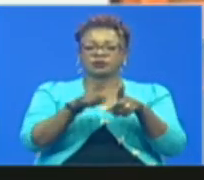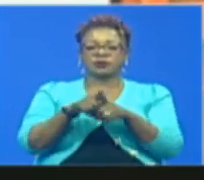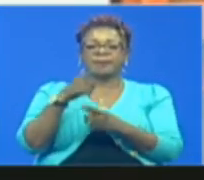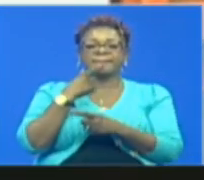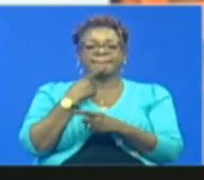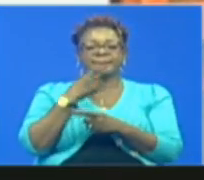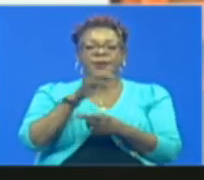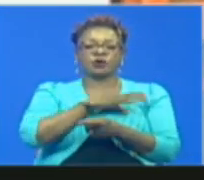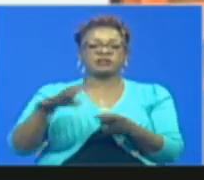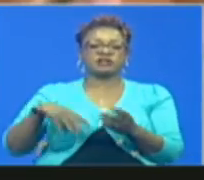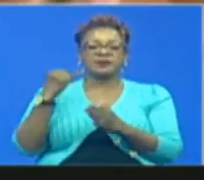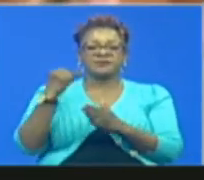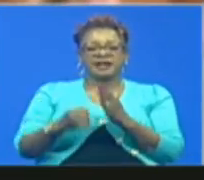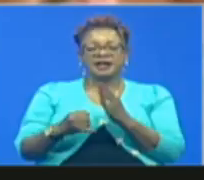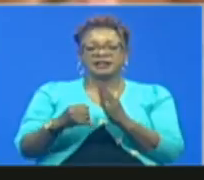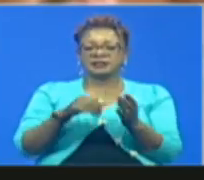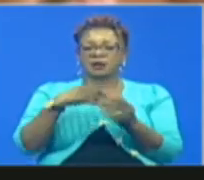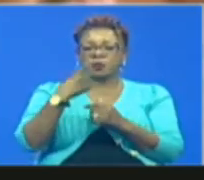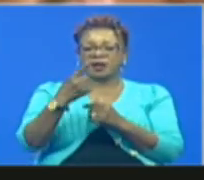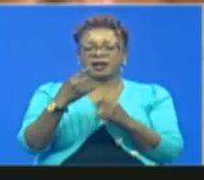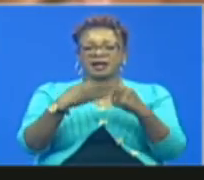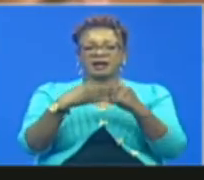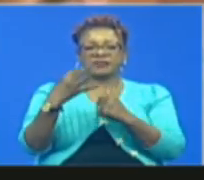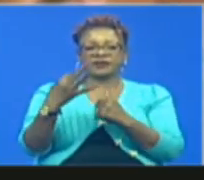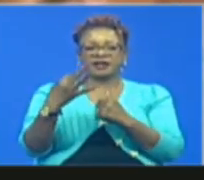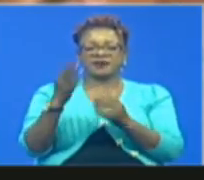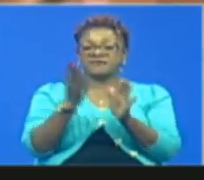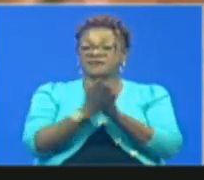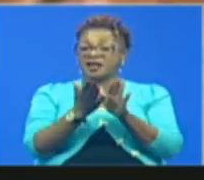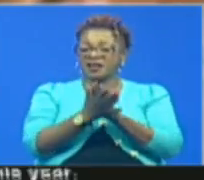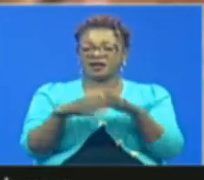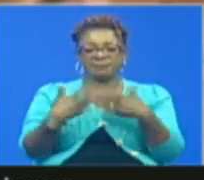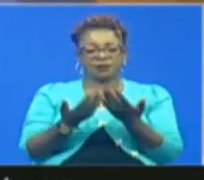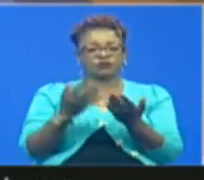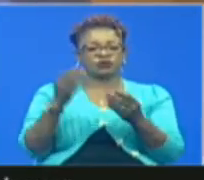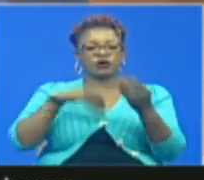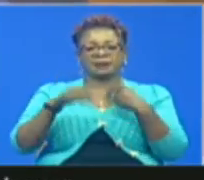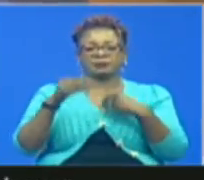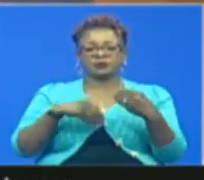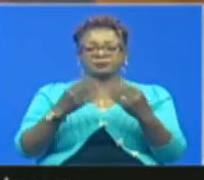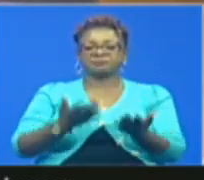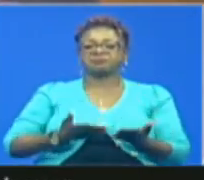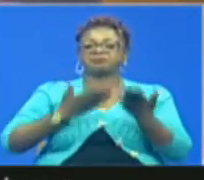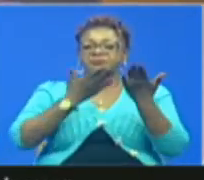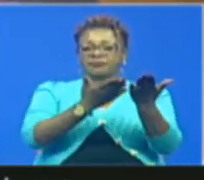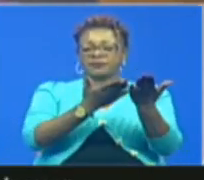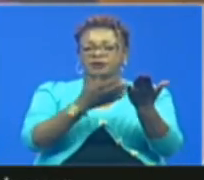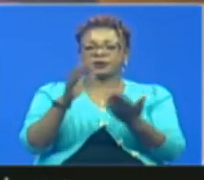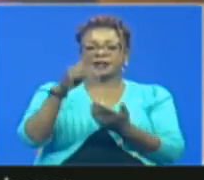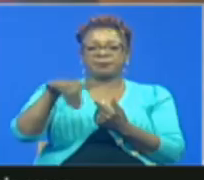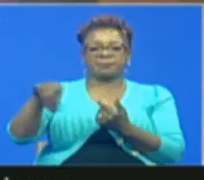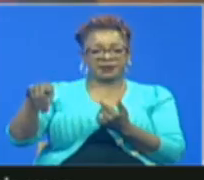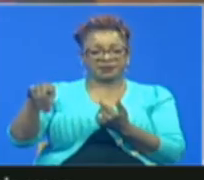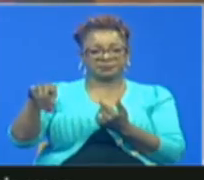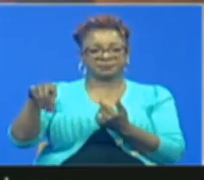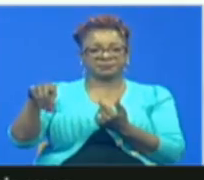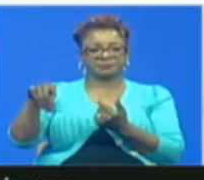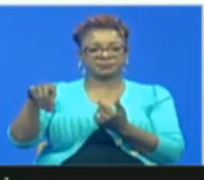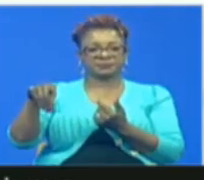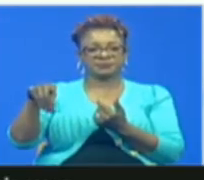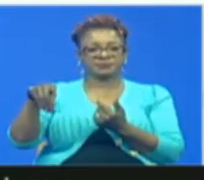had finalized 183 files on corruption and economic crime and forwarded the same to the Office of the Director of Public